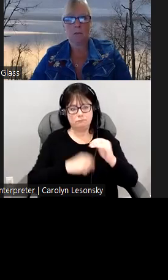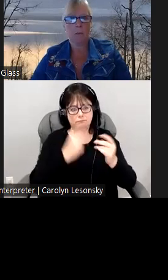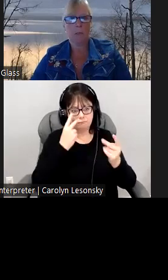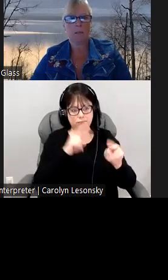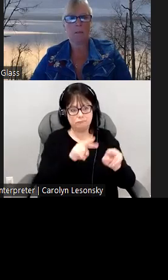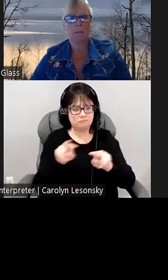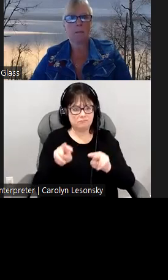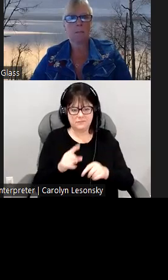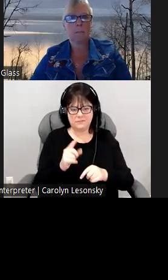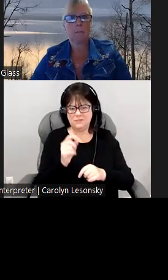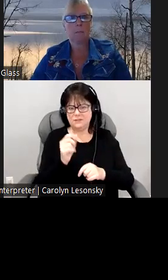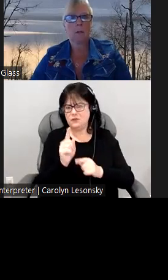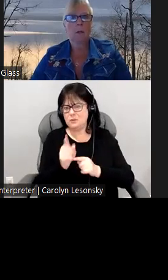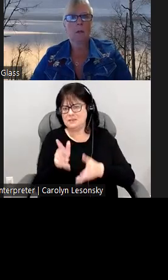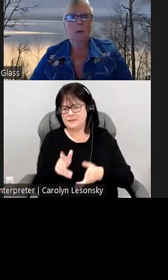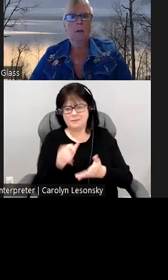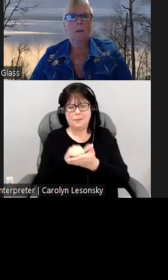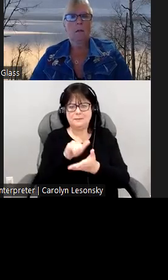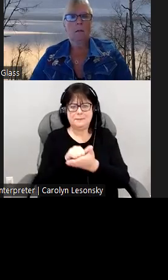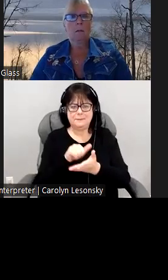in a few minutes.